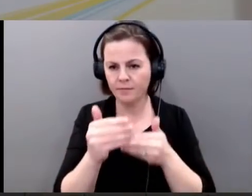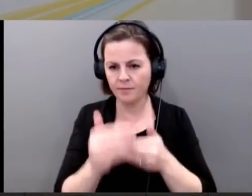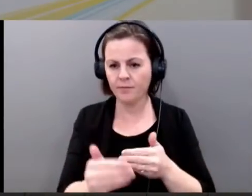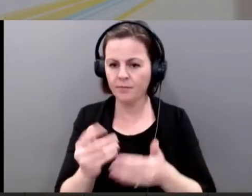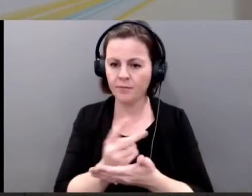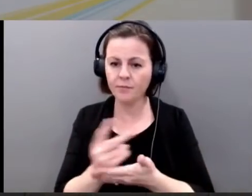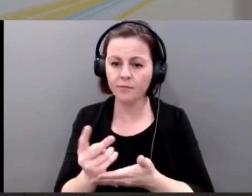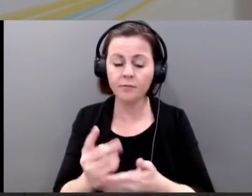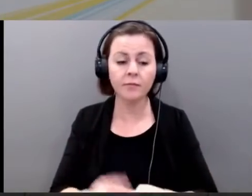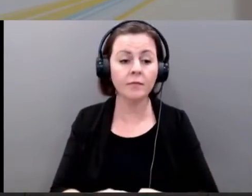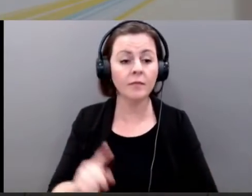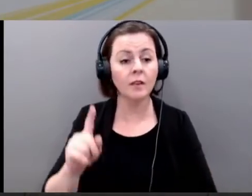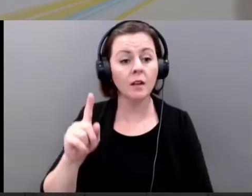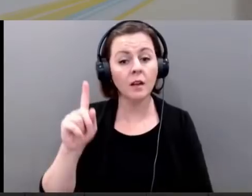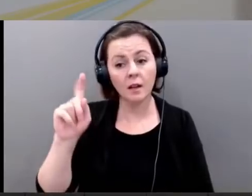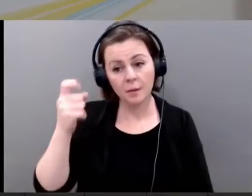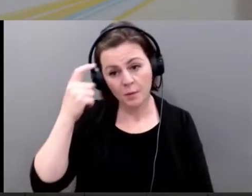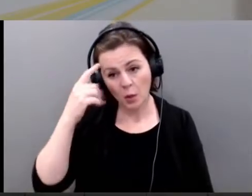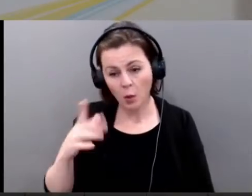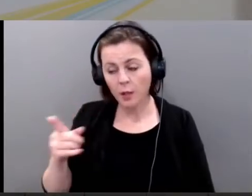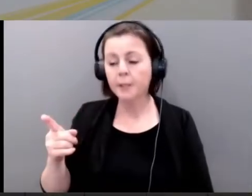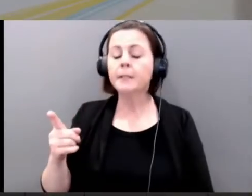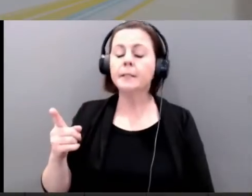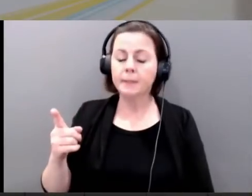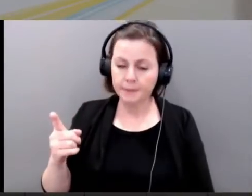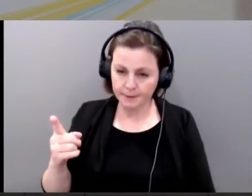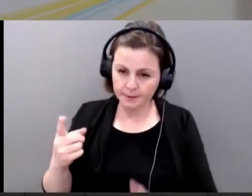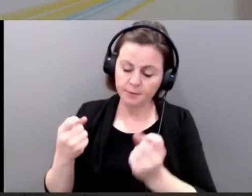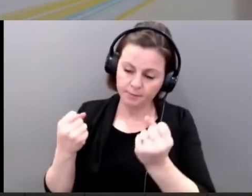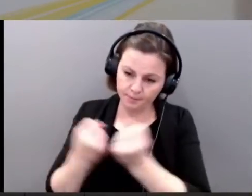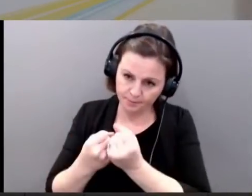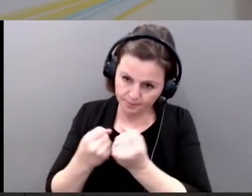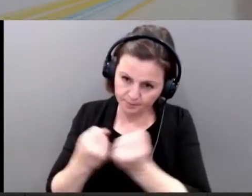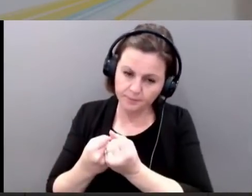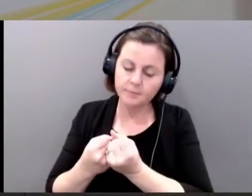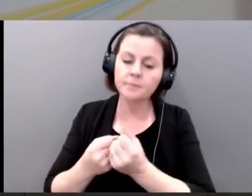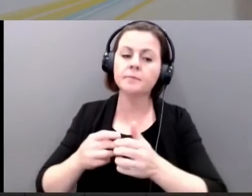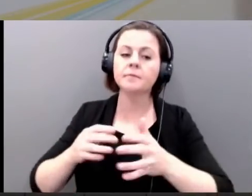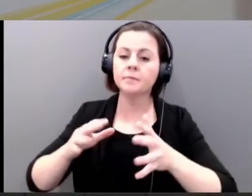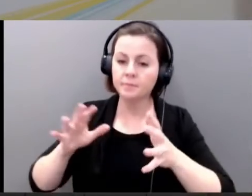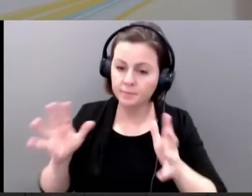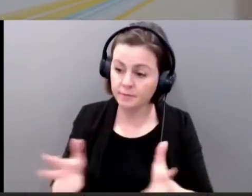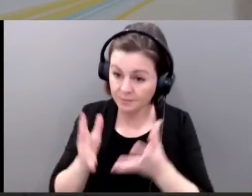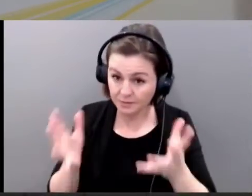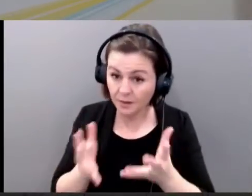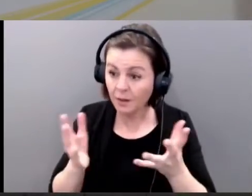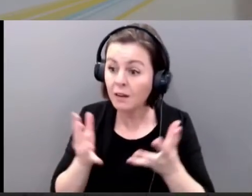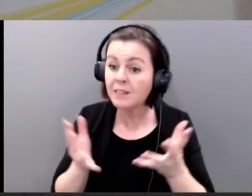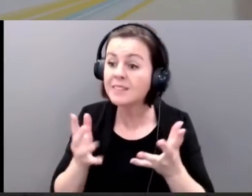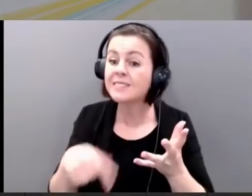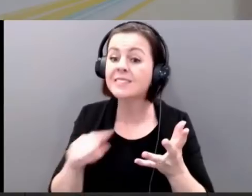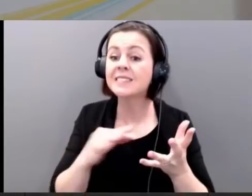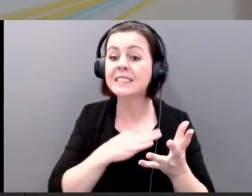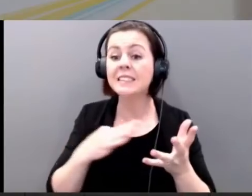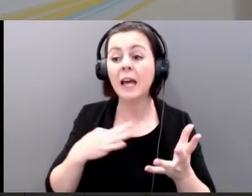With employers' support and encouragement, employees may work from home.